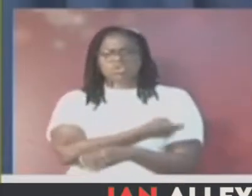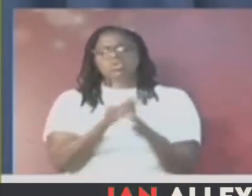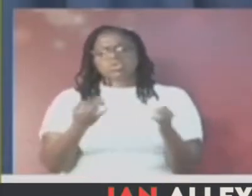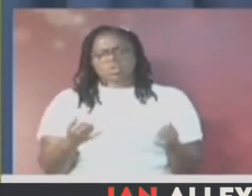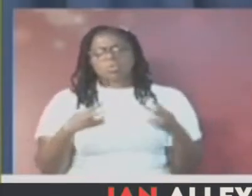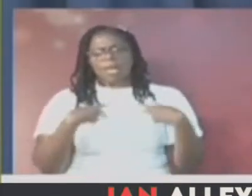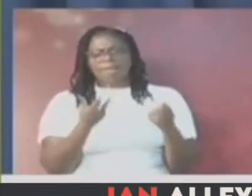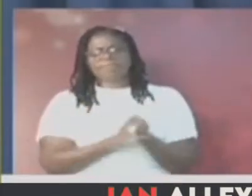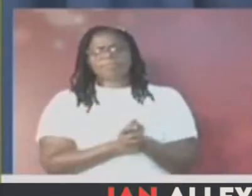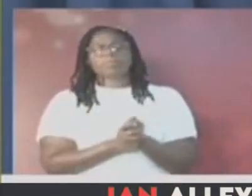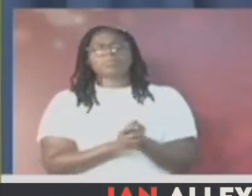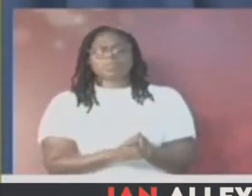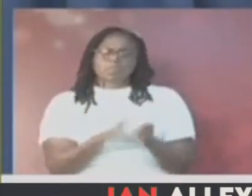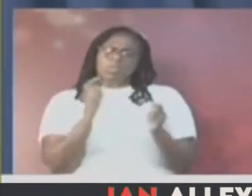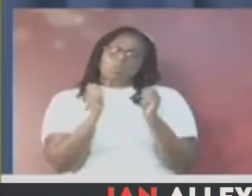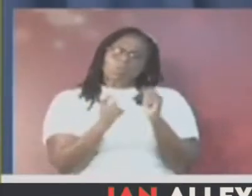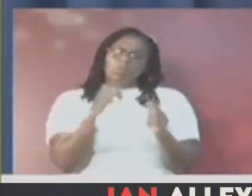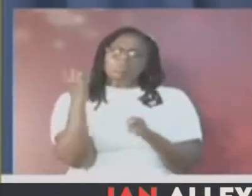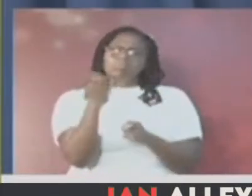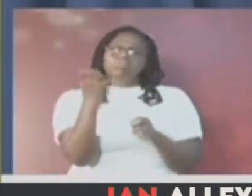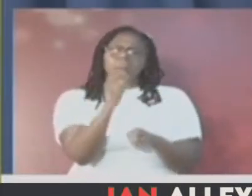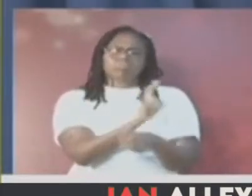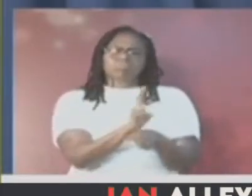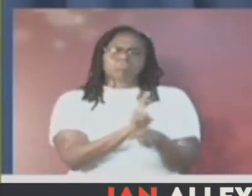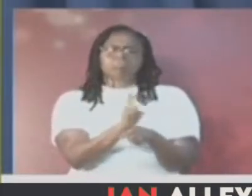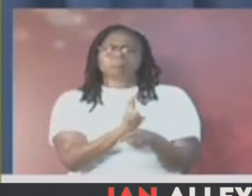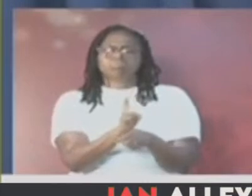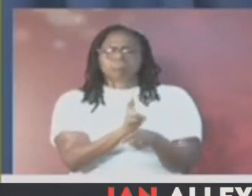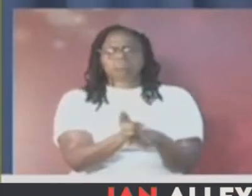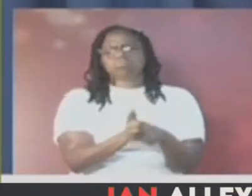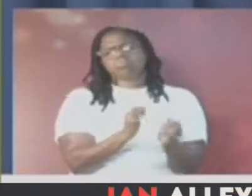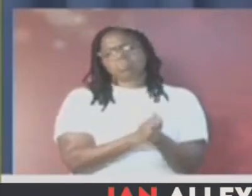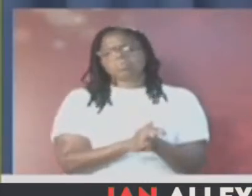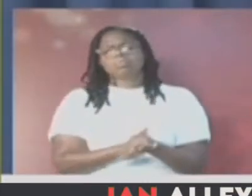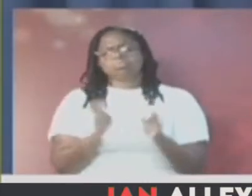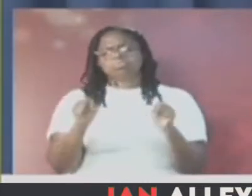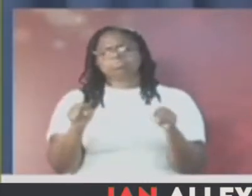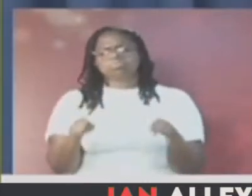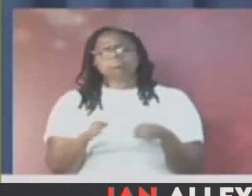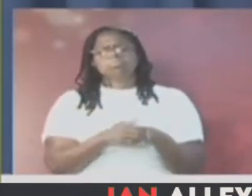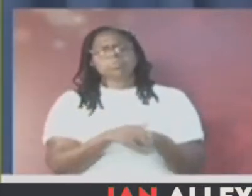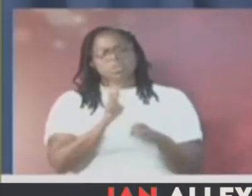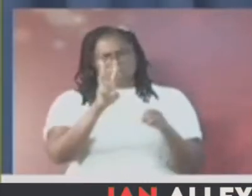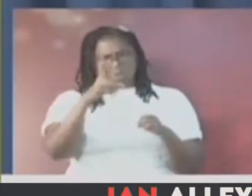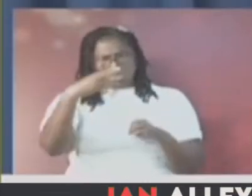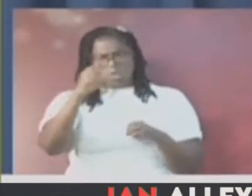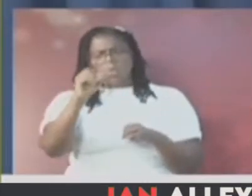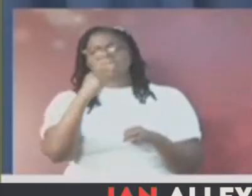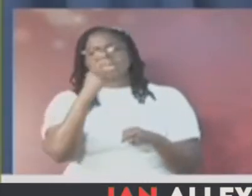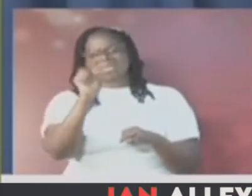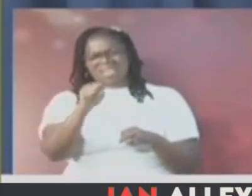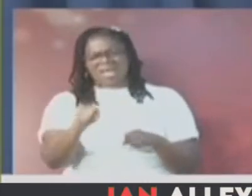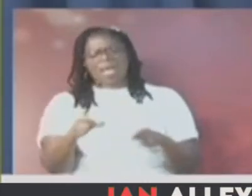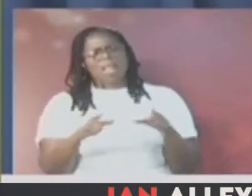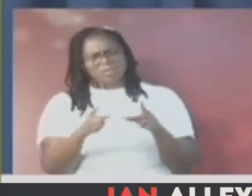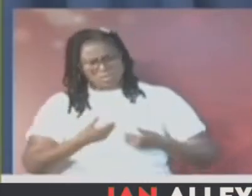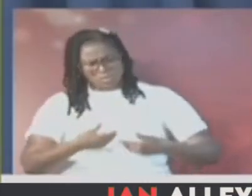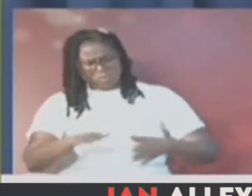emergency use authorization, emergency use license, and Meduna has pledged, I